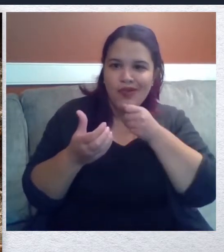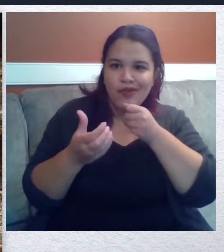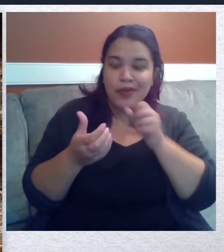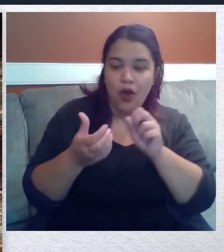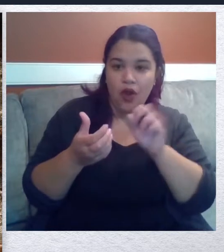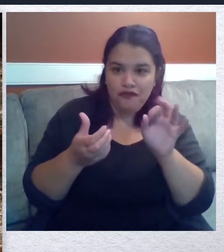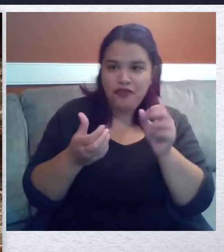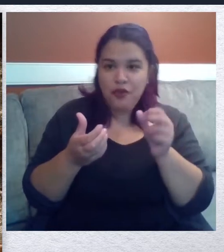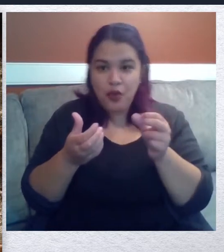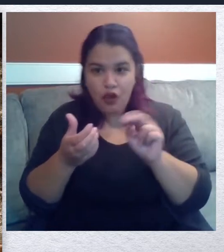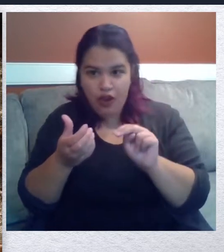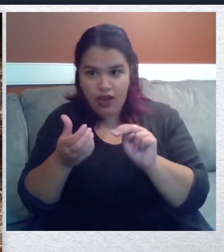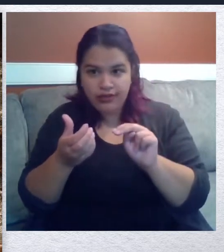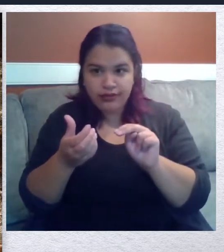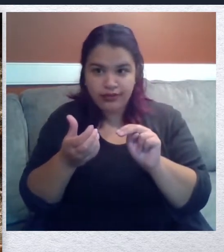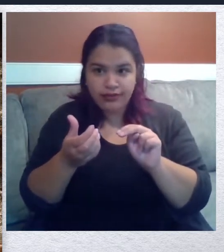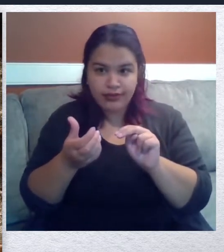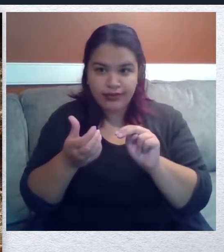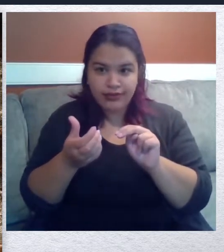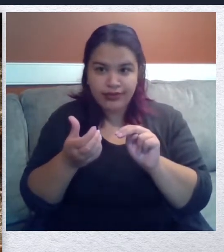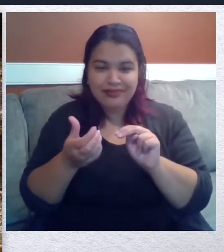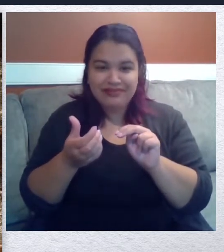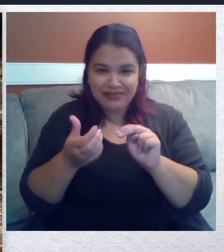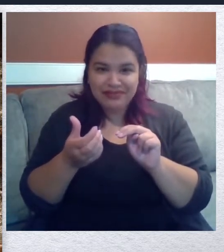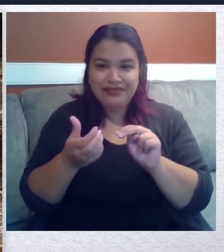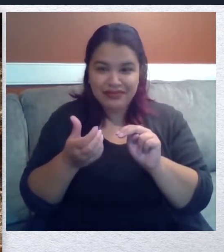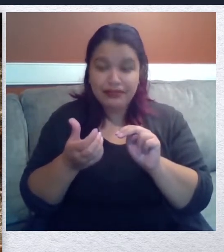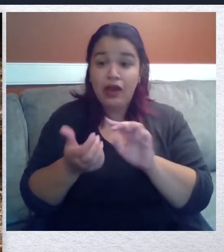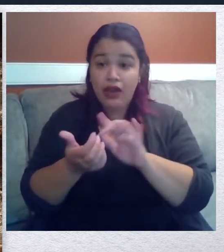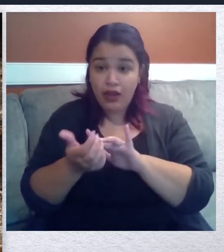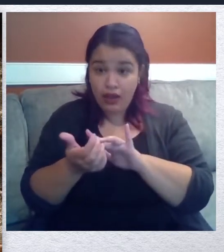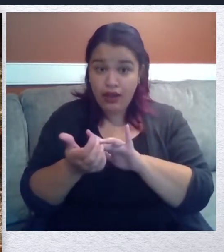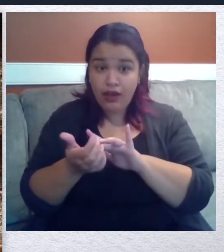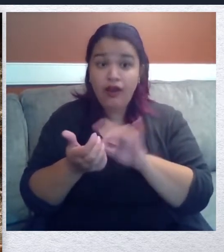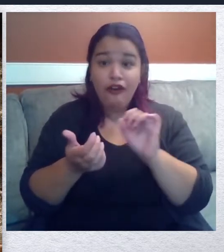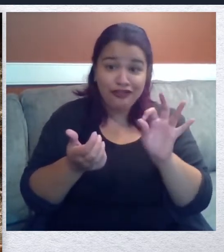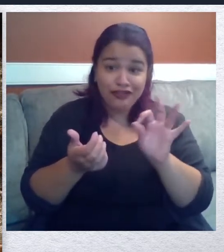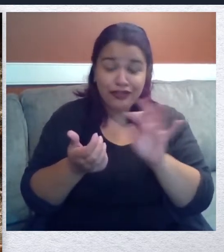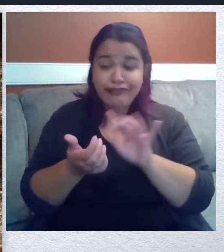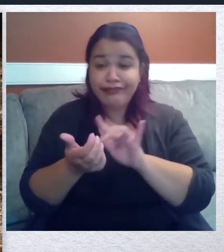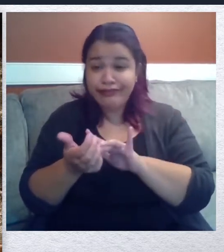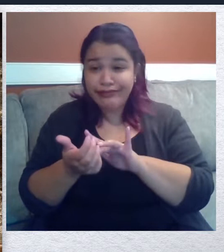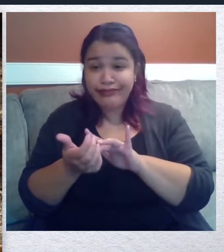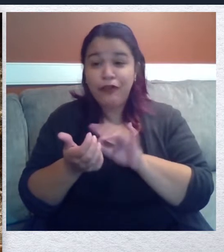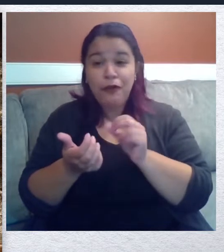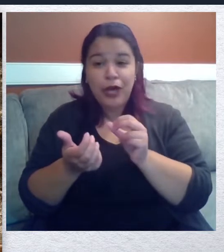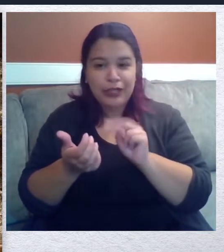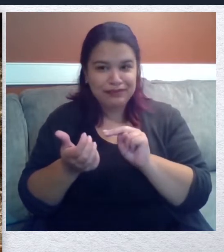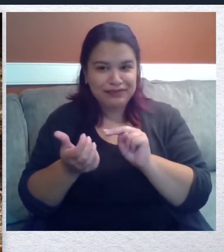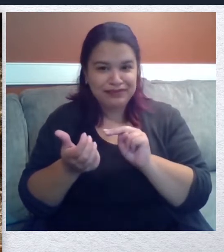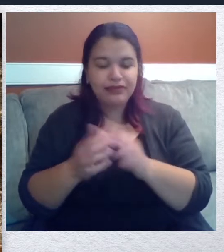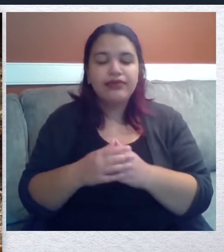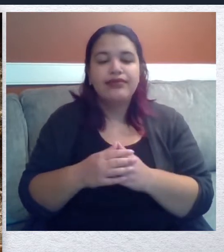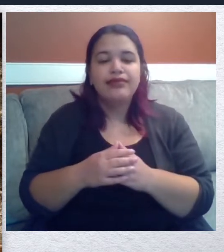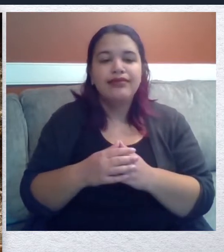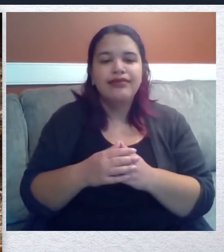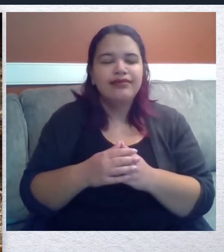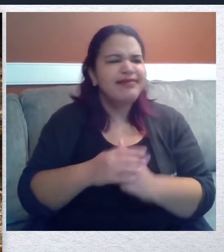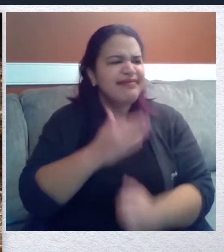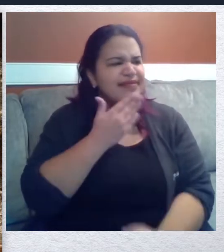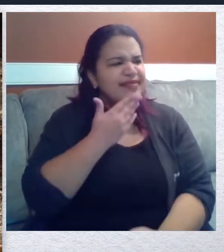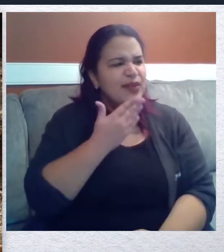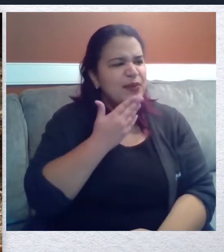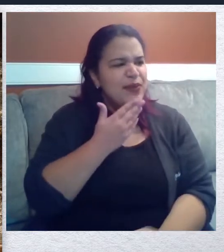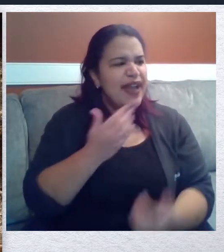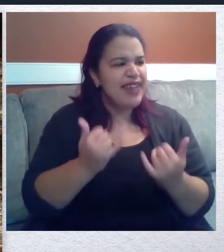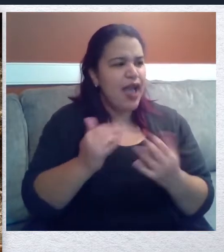Excellent. Thank you, James. Now I'm going to talk a little bit about how to use Teams from a smartphone.